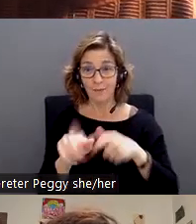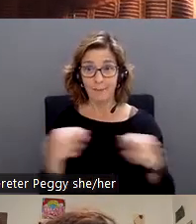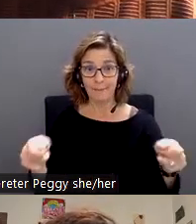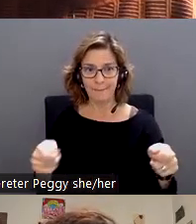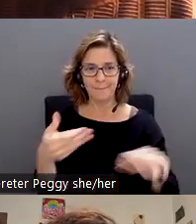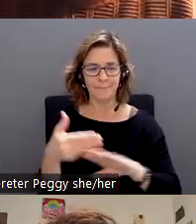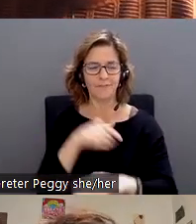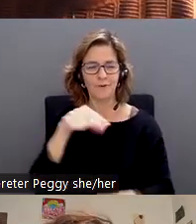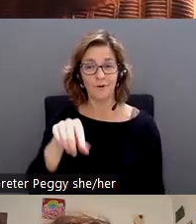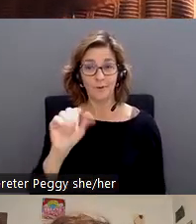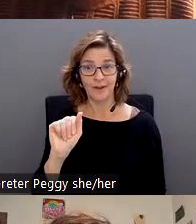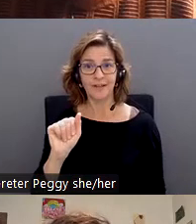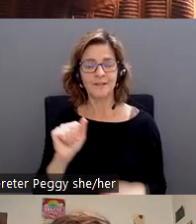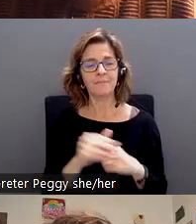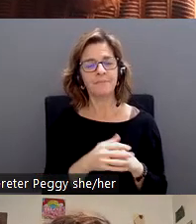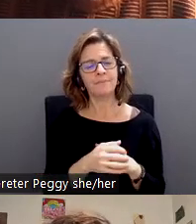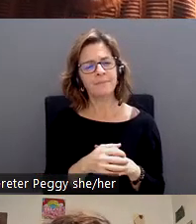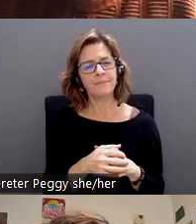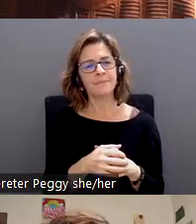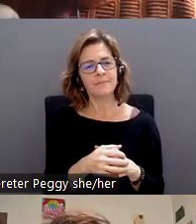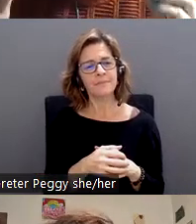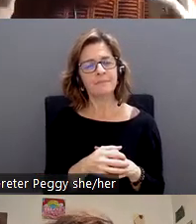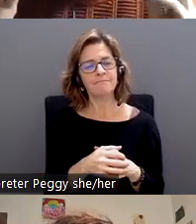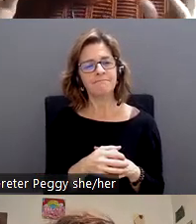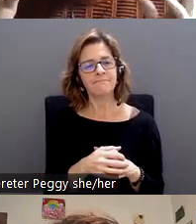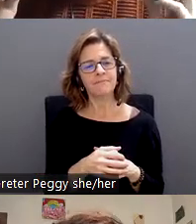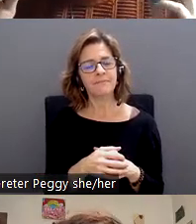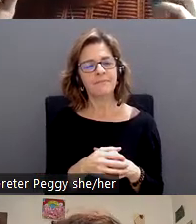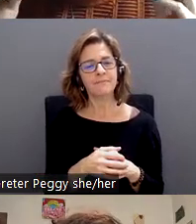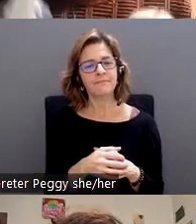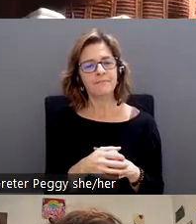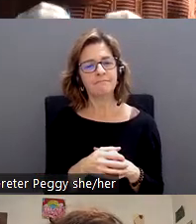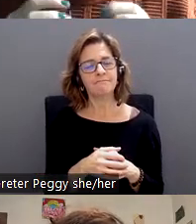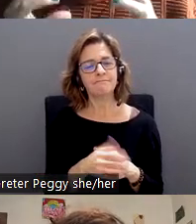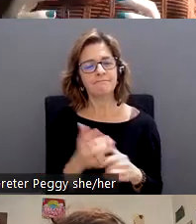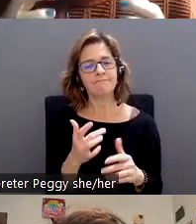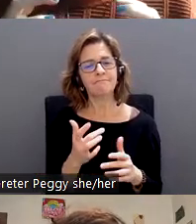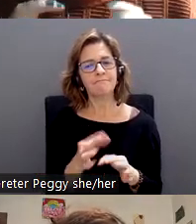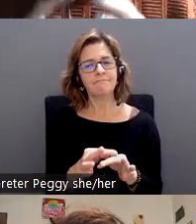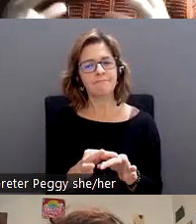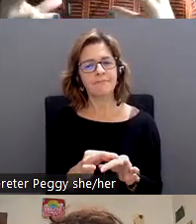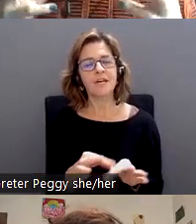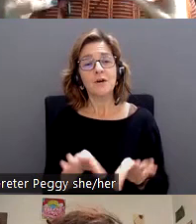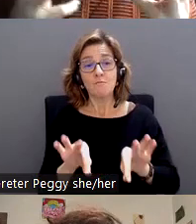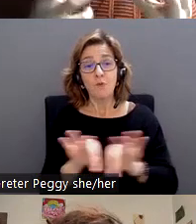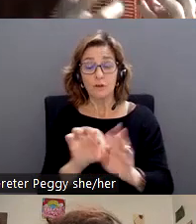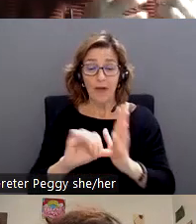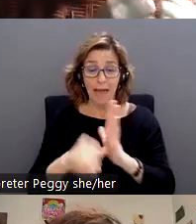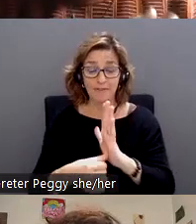the point, I think it is important just to emphasize that it really has to be both and, that